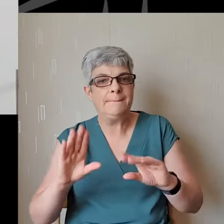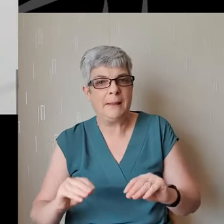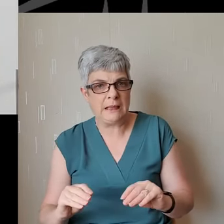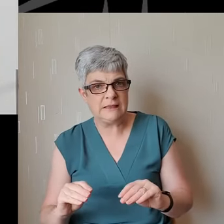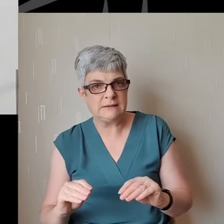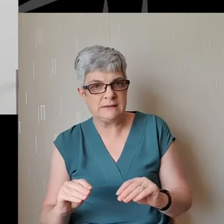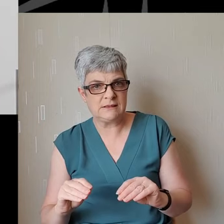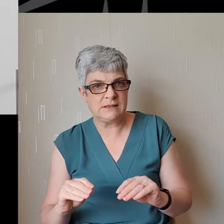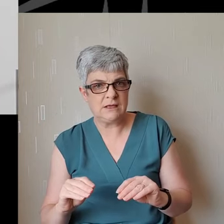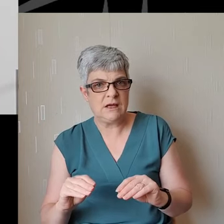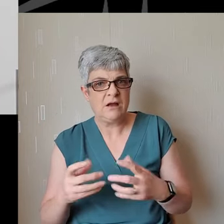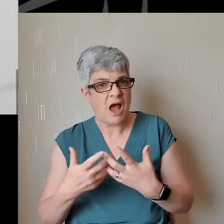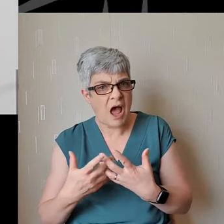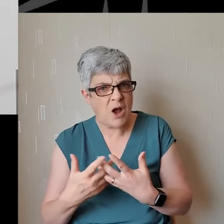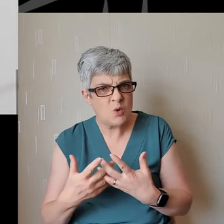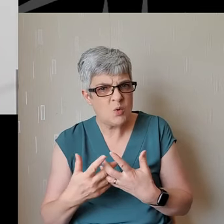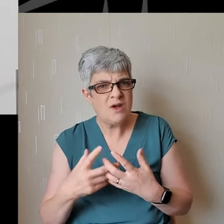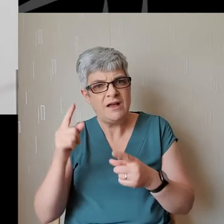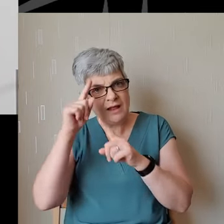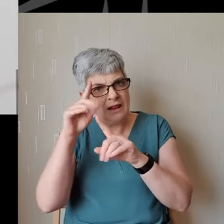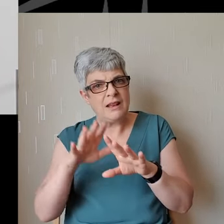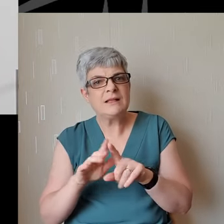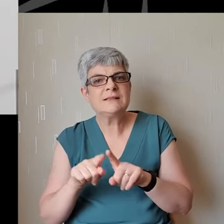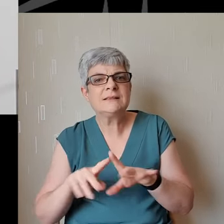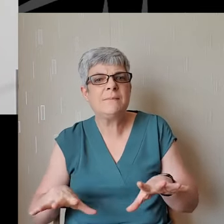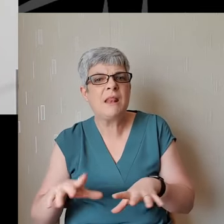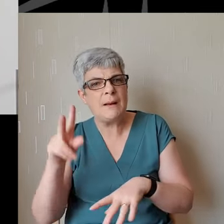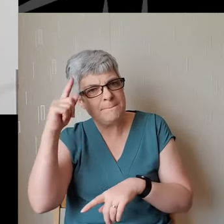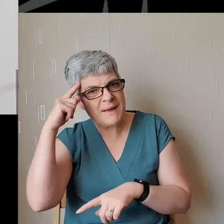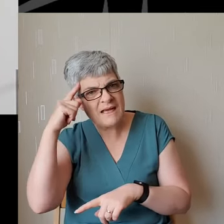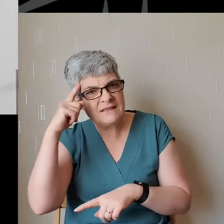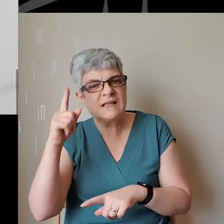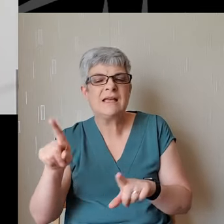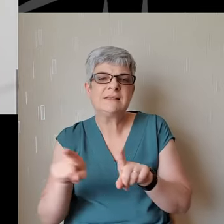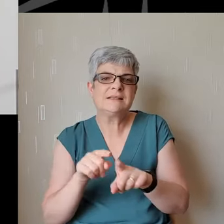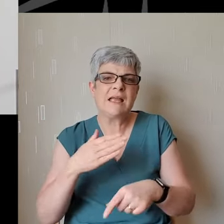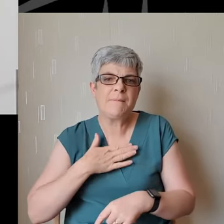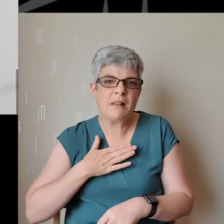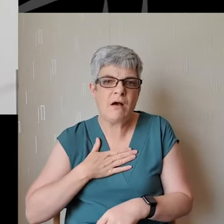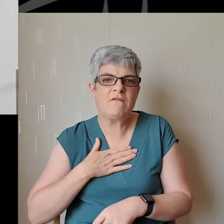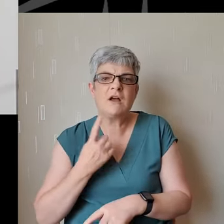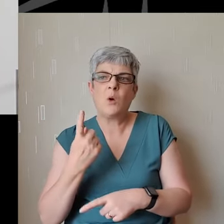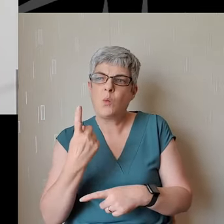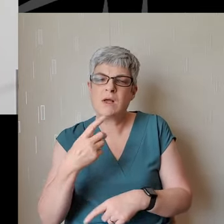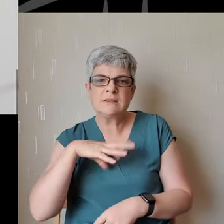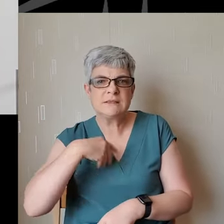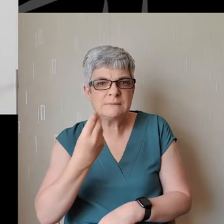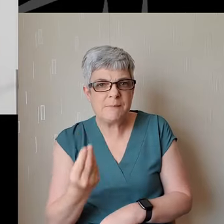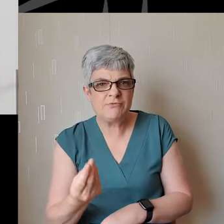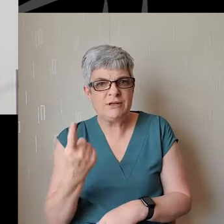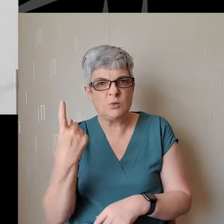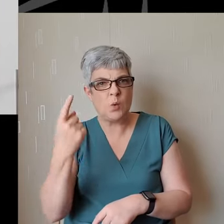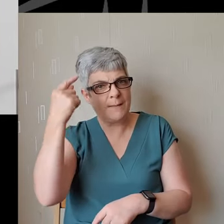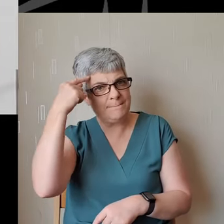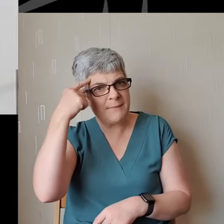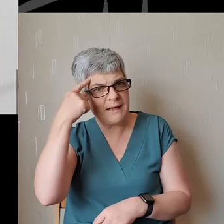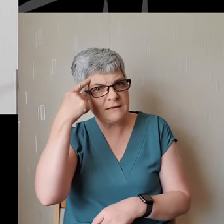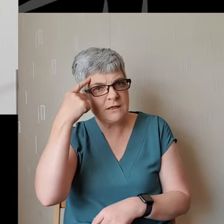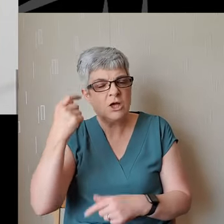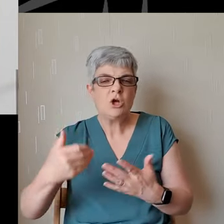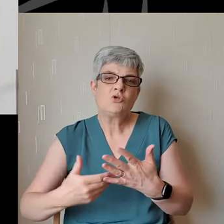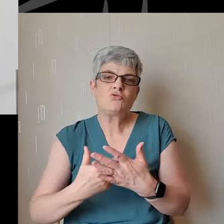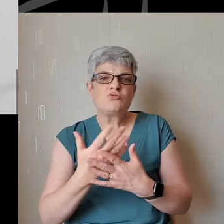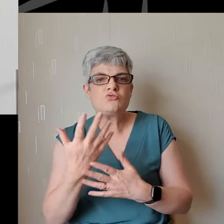chapter 2, verse 2, "by being like-minded, having the same love, being one in spirit and of one mind." grow the fruit